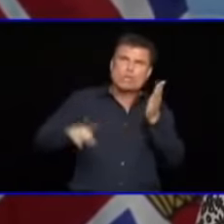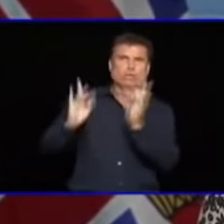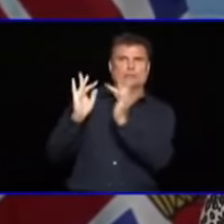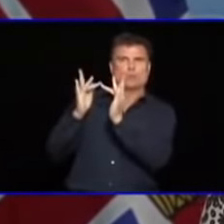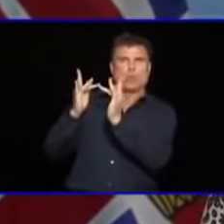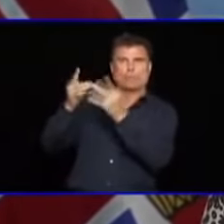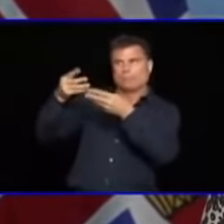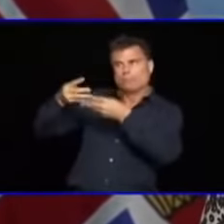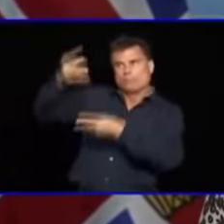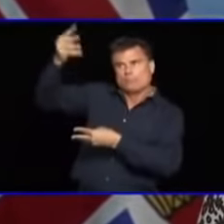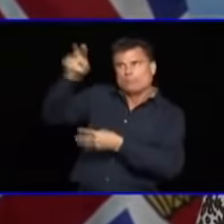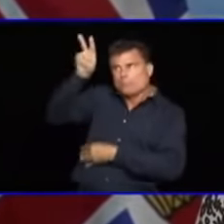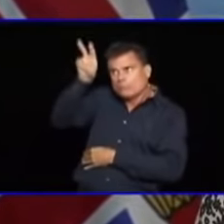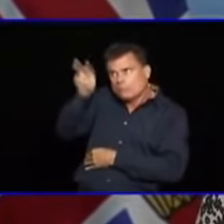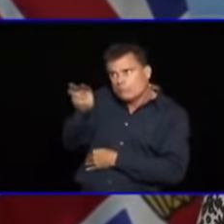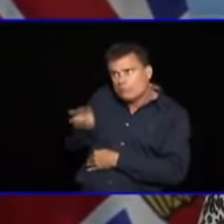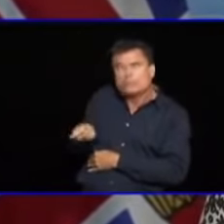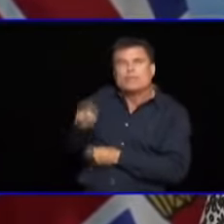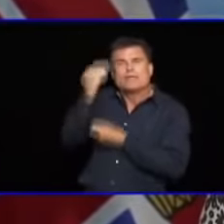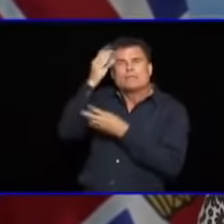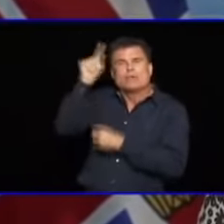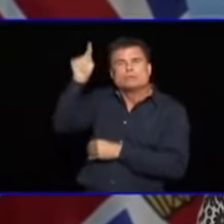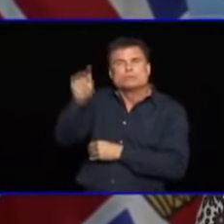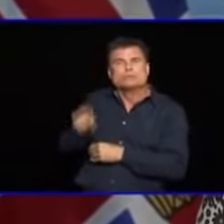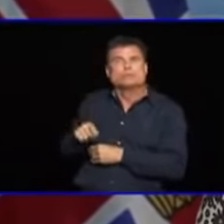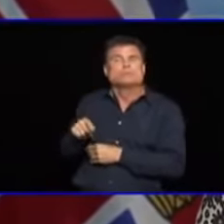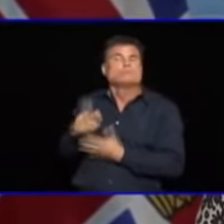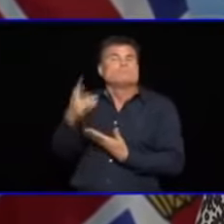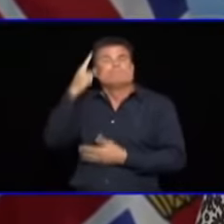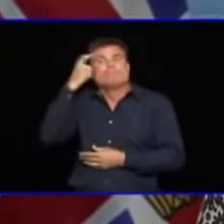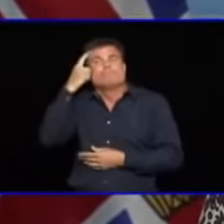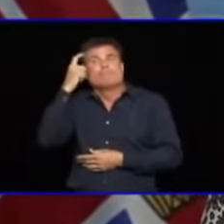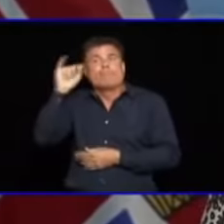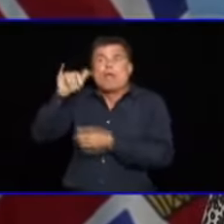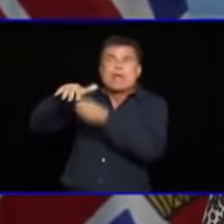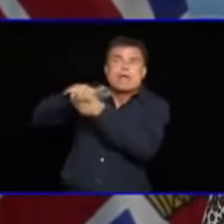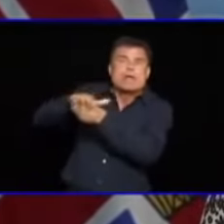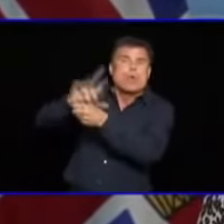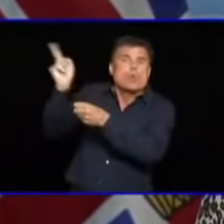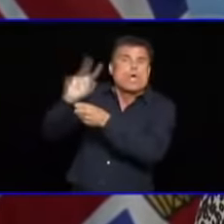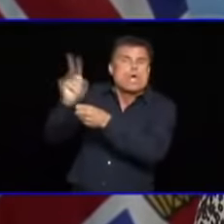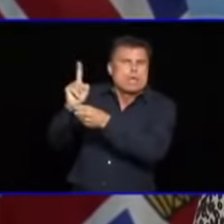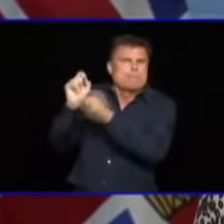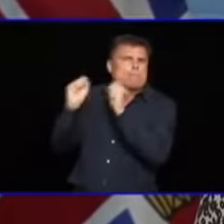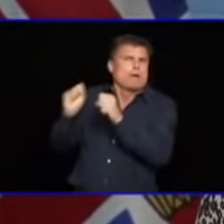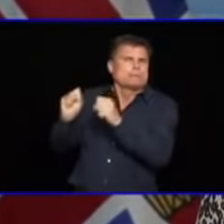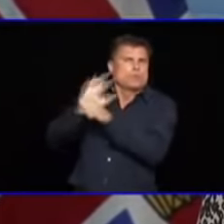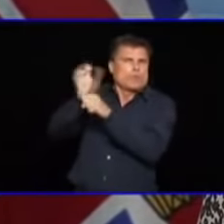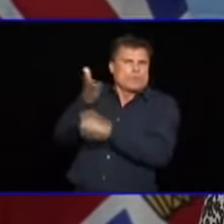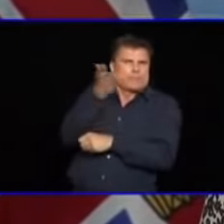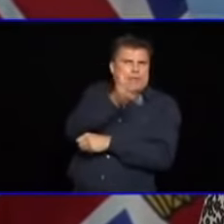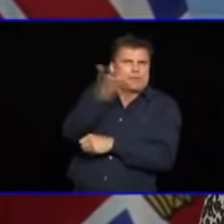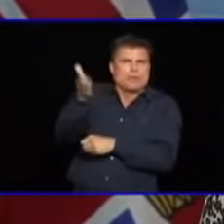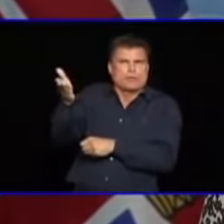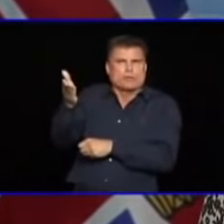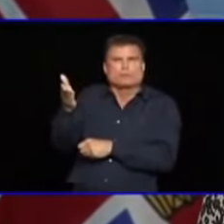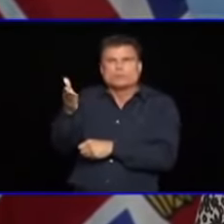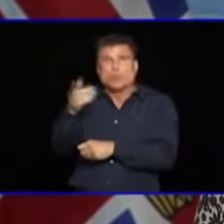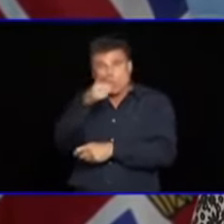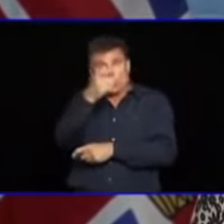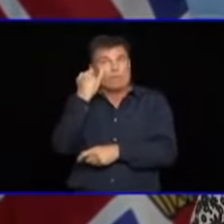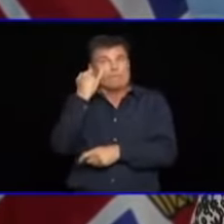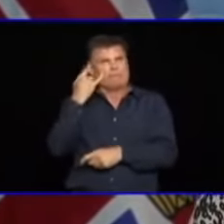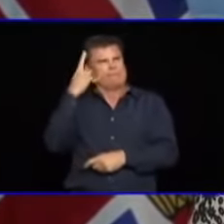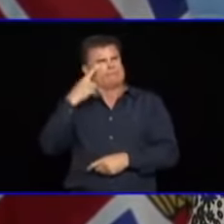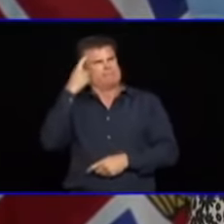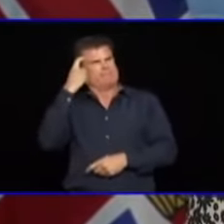websites and the BC CDC websites regularly for guidance on what you need to do if you've been involved in one of these exposure